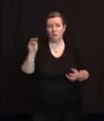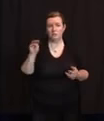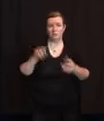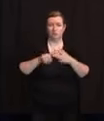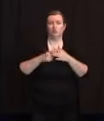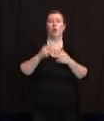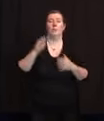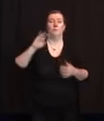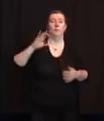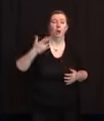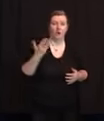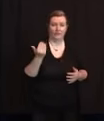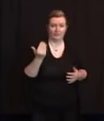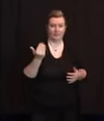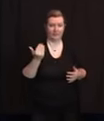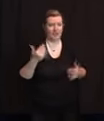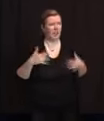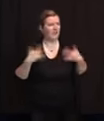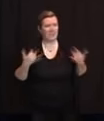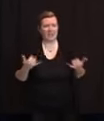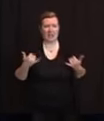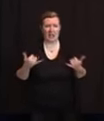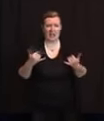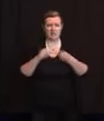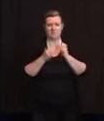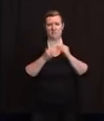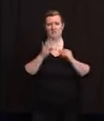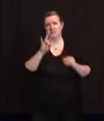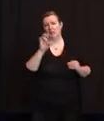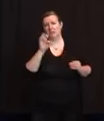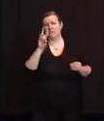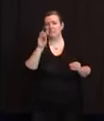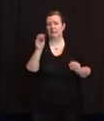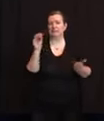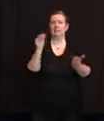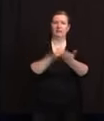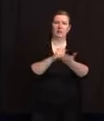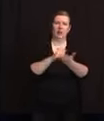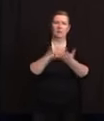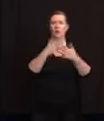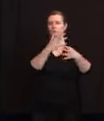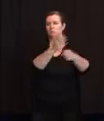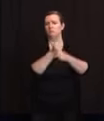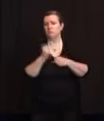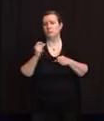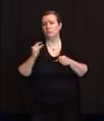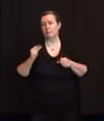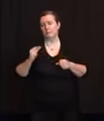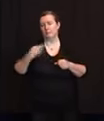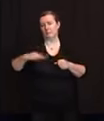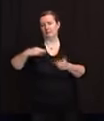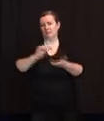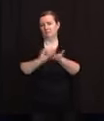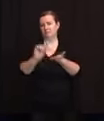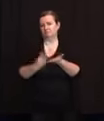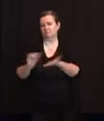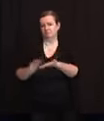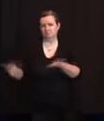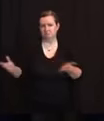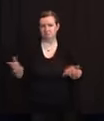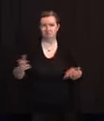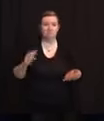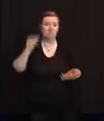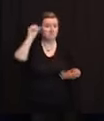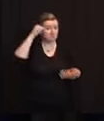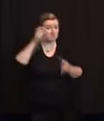now, I think the number is 760,000 are receiving benefits. But again, that is not everybody has to certify every week.